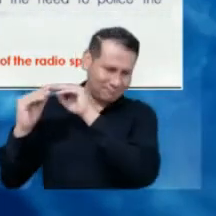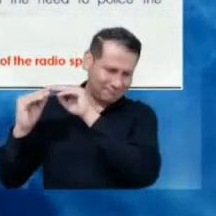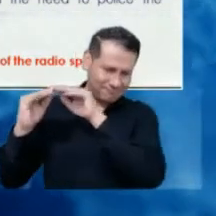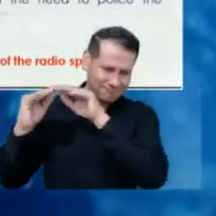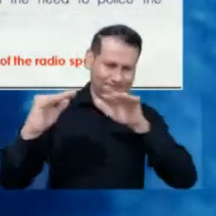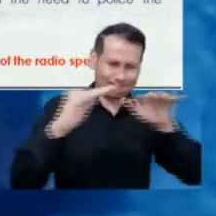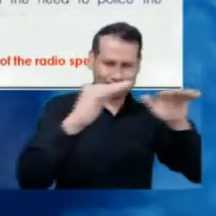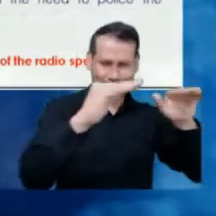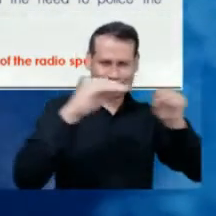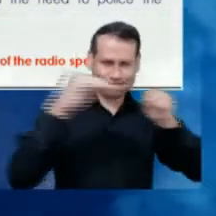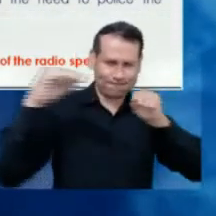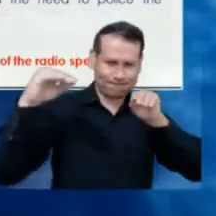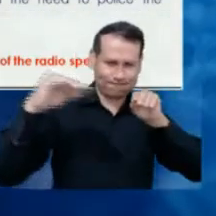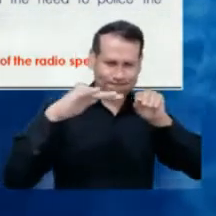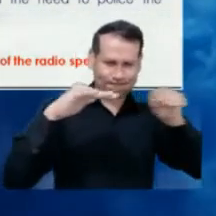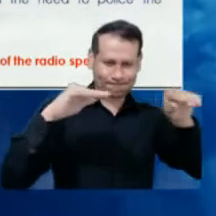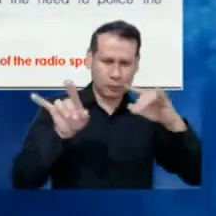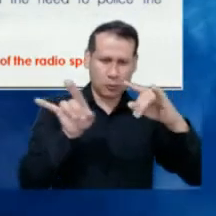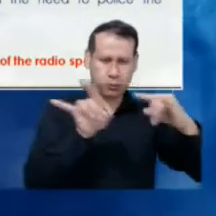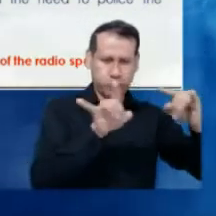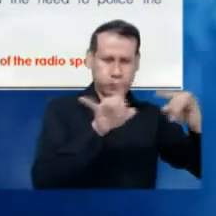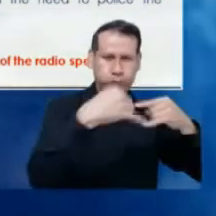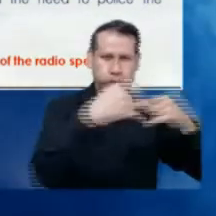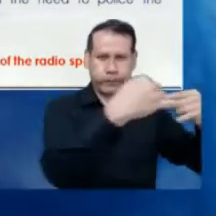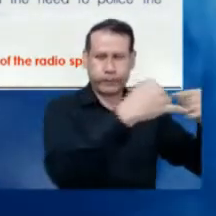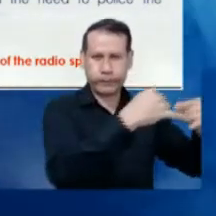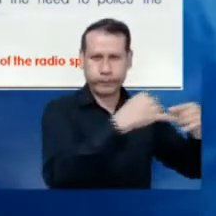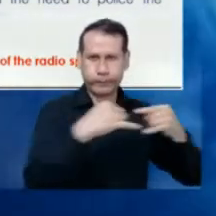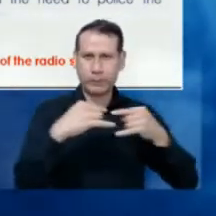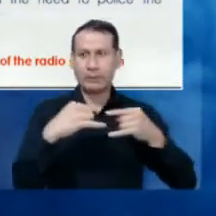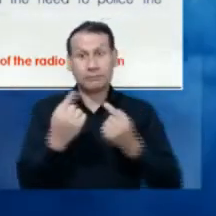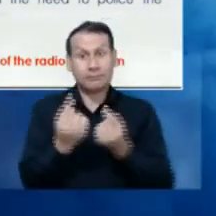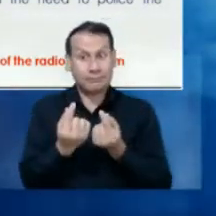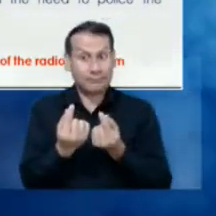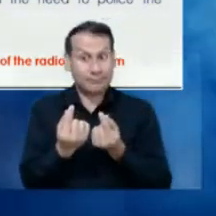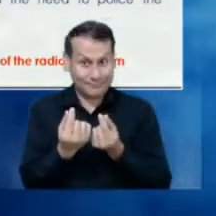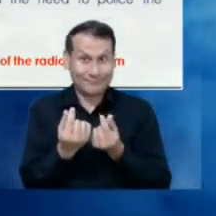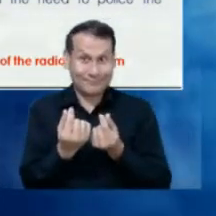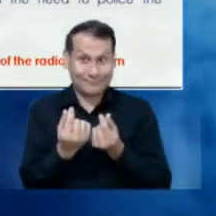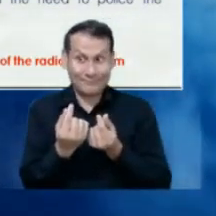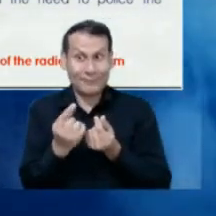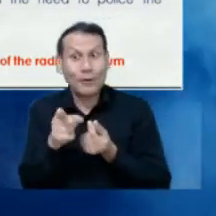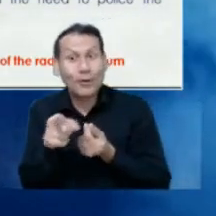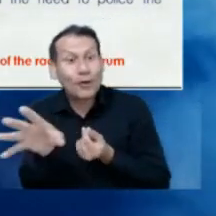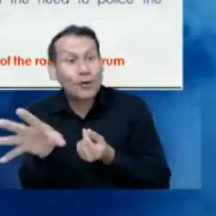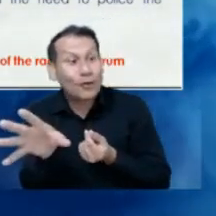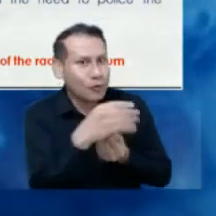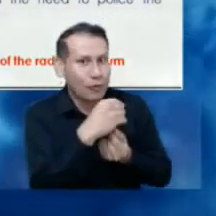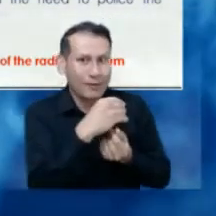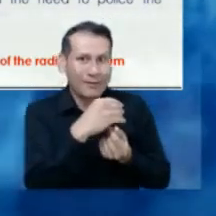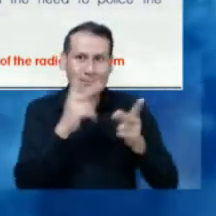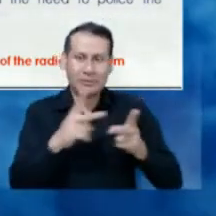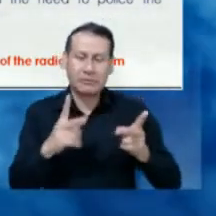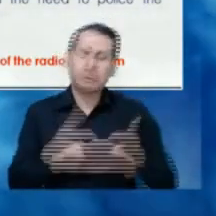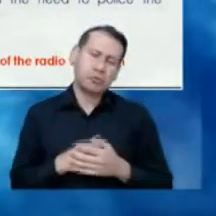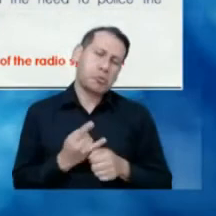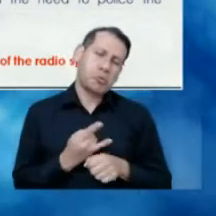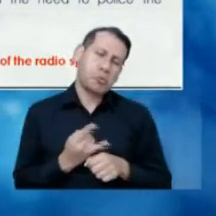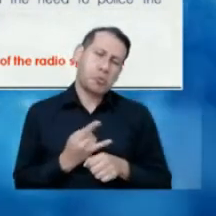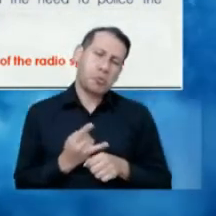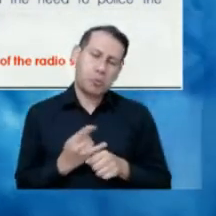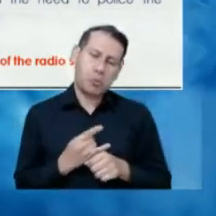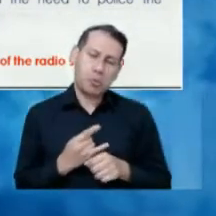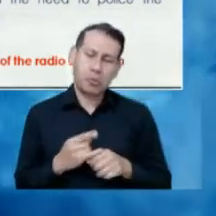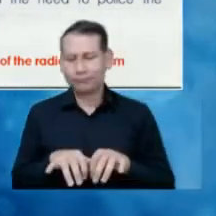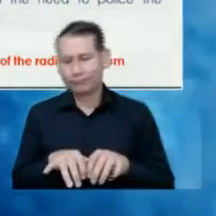issues, to make professional users of frequencies also more aware, so they can also be more resilient. And so we